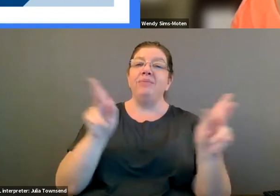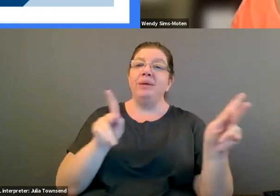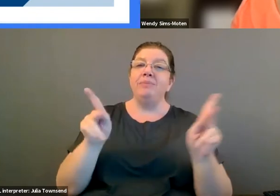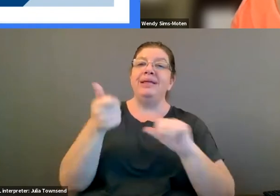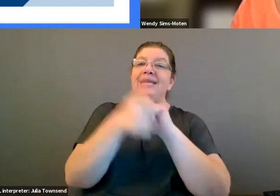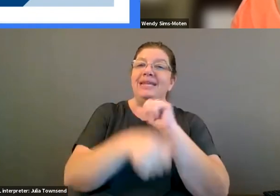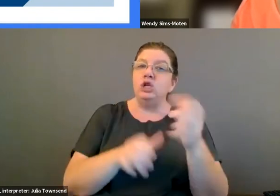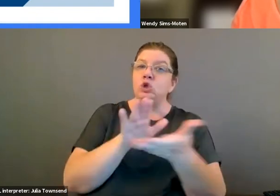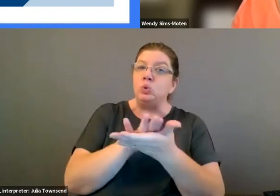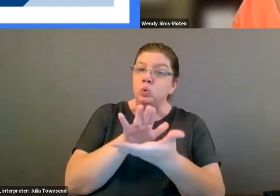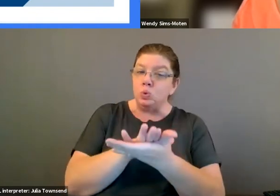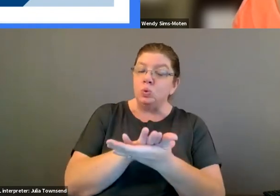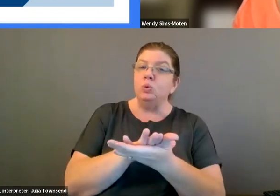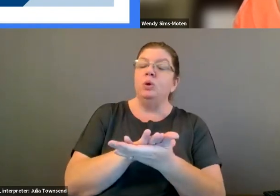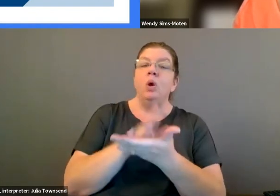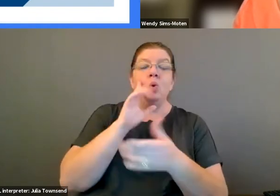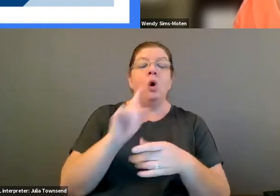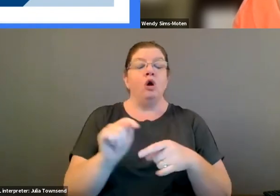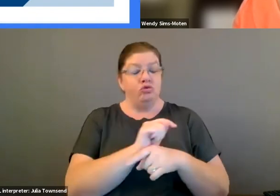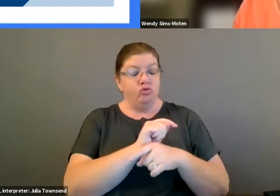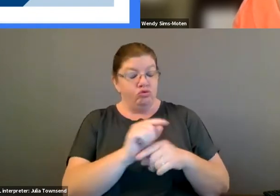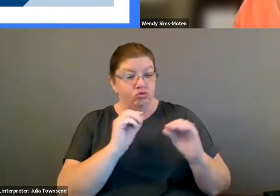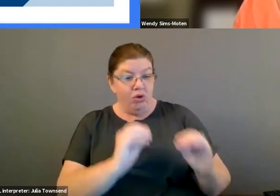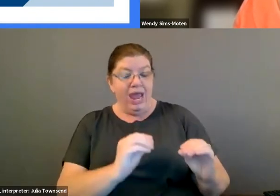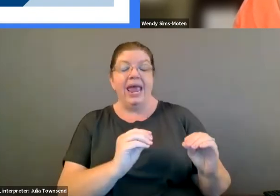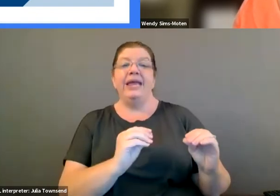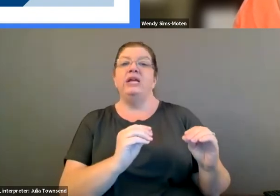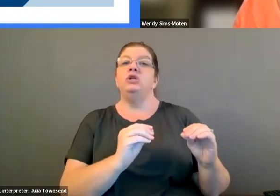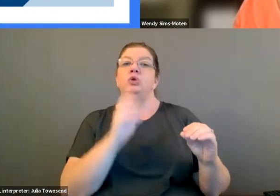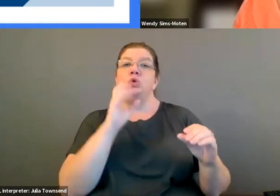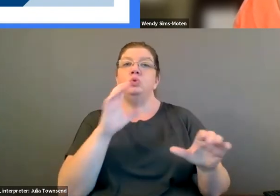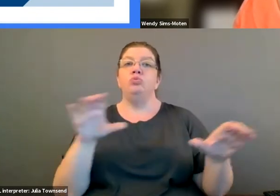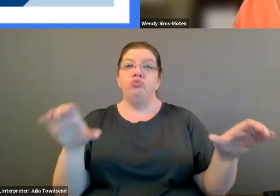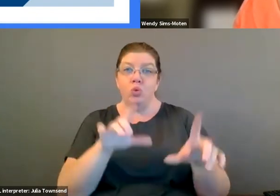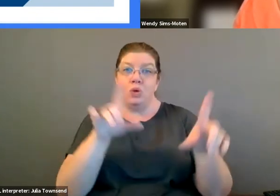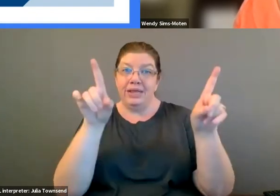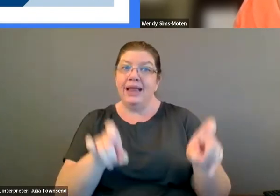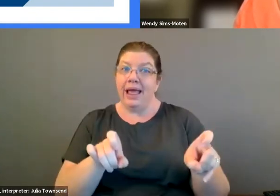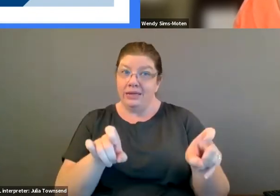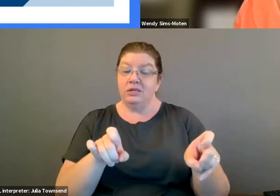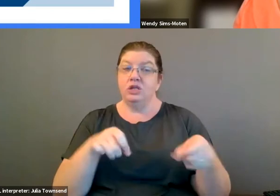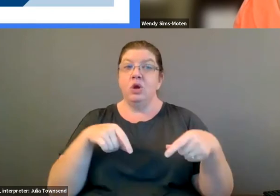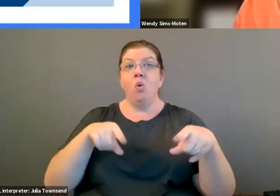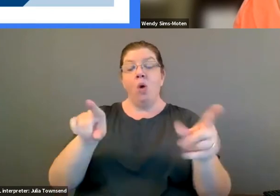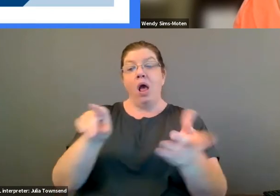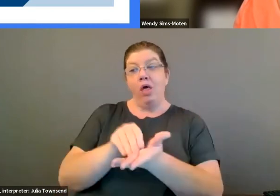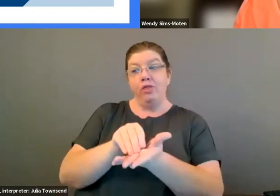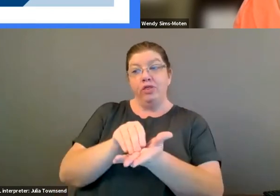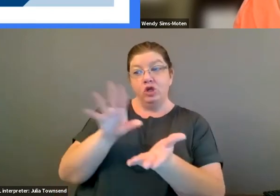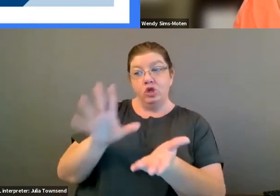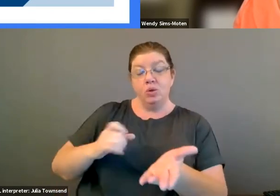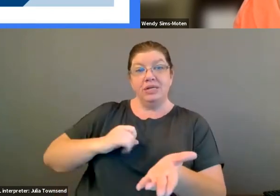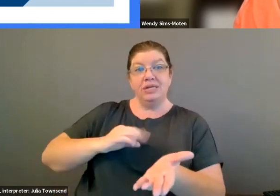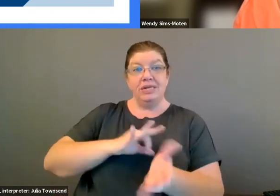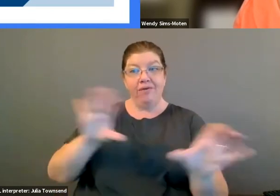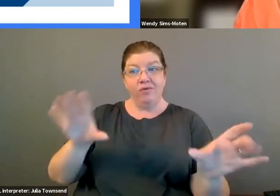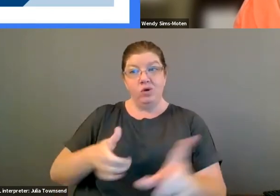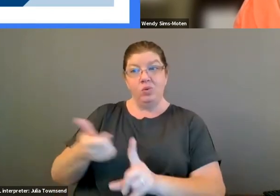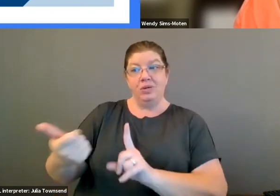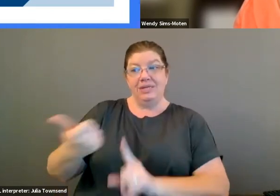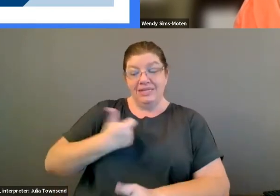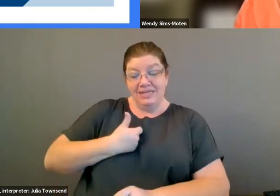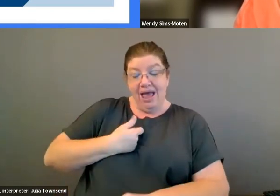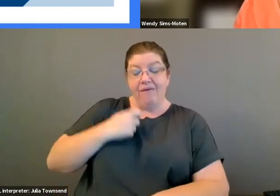are trained to conduct the test. So while the students and staff do their own